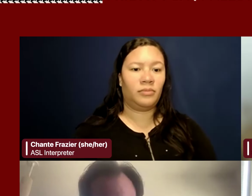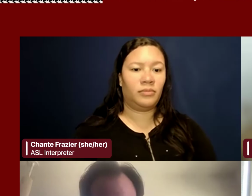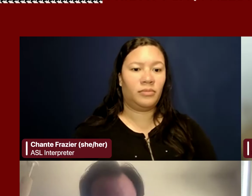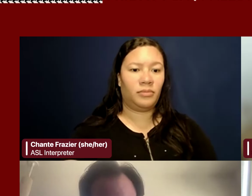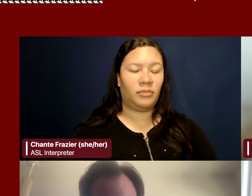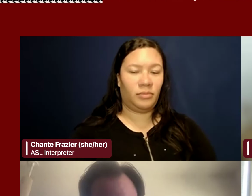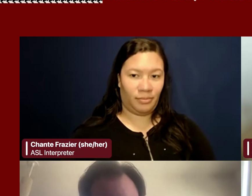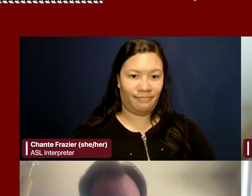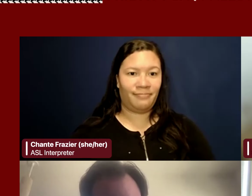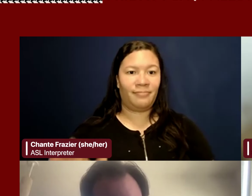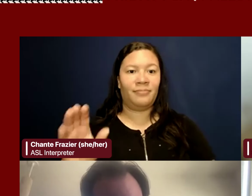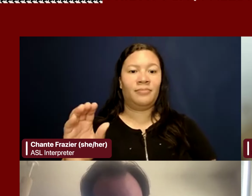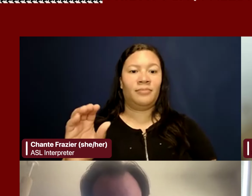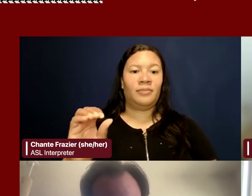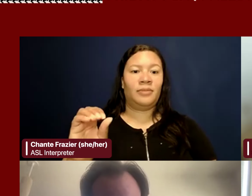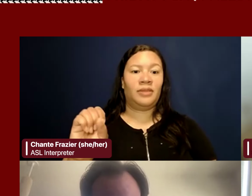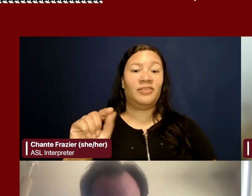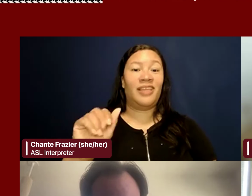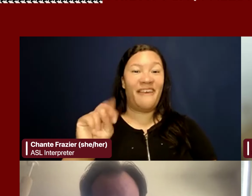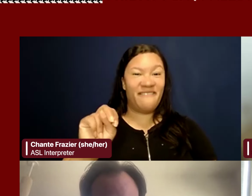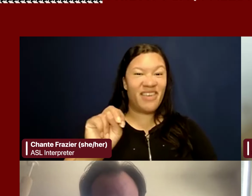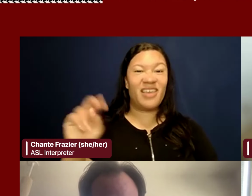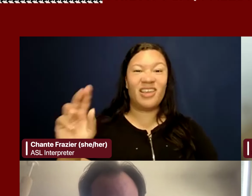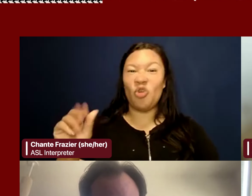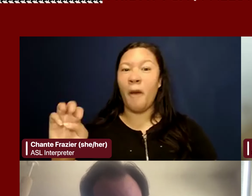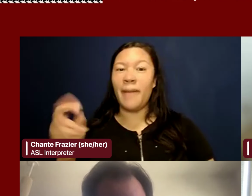All right, Stefan and Charmaine, thanks so much for joining us.